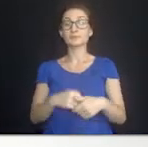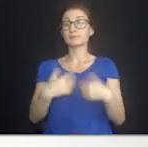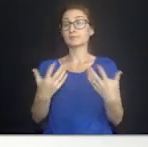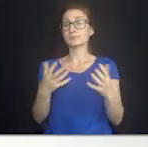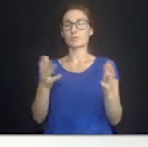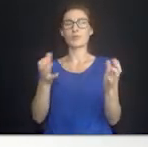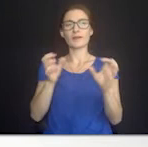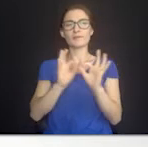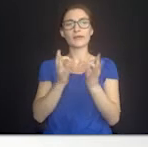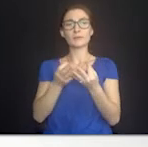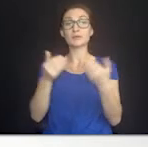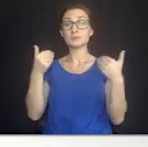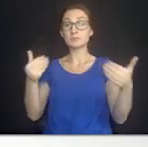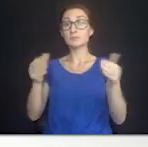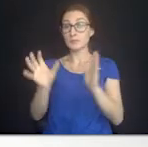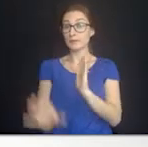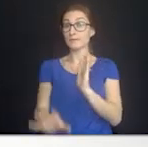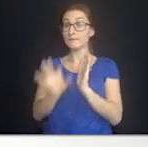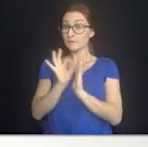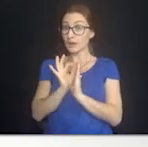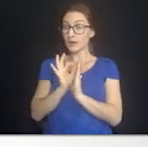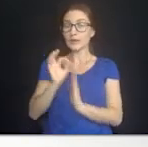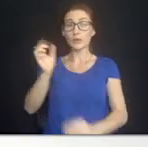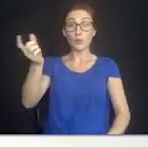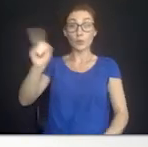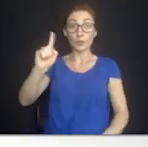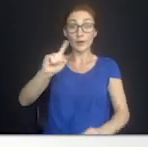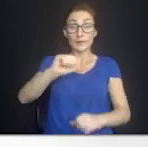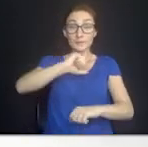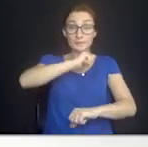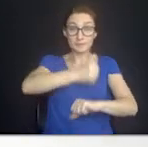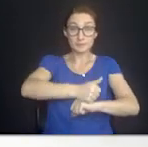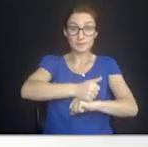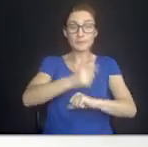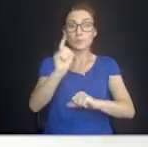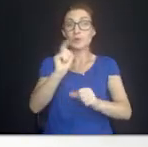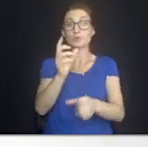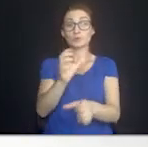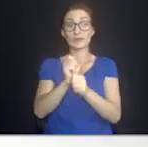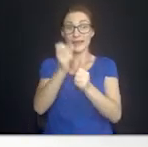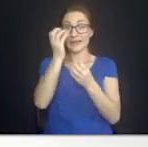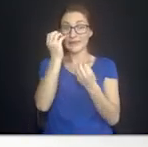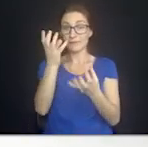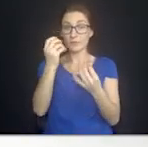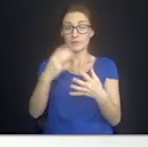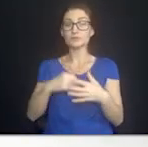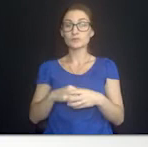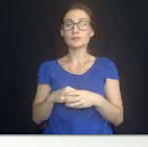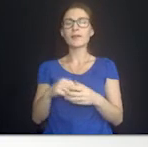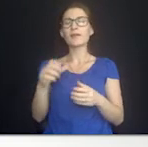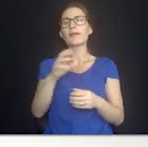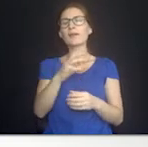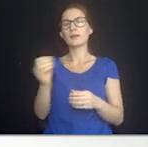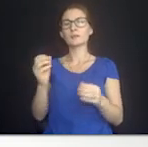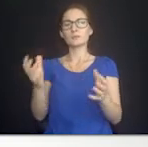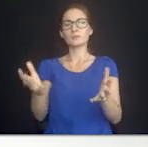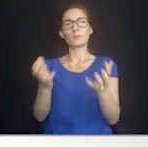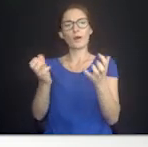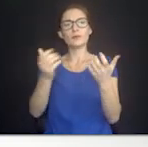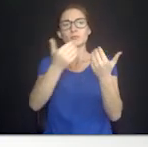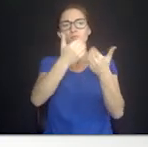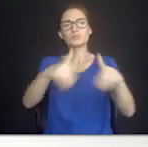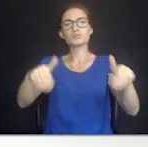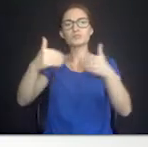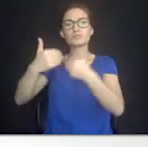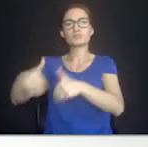agencies. And so we wanted families to be able to find out where exactly they can get this information. And we wanted to sort